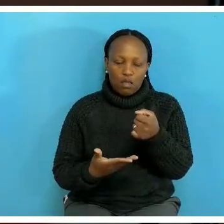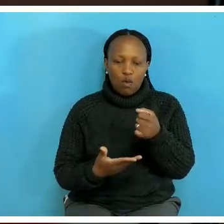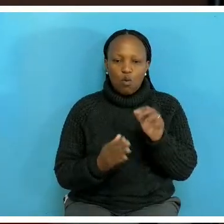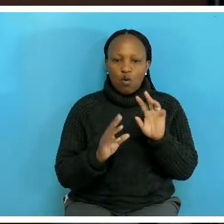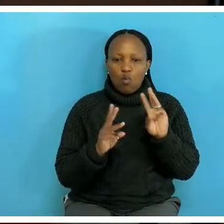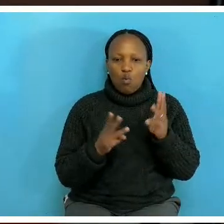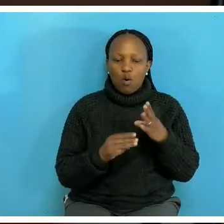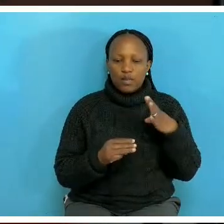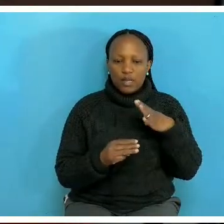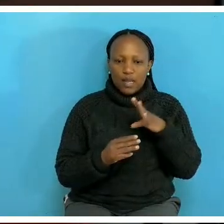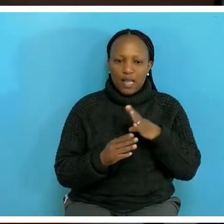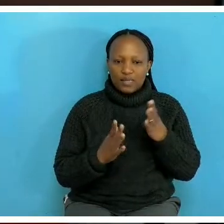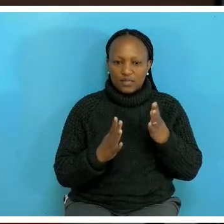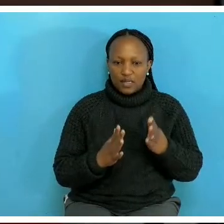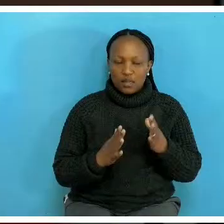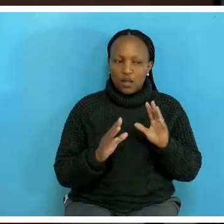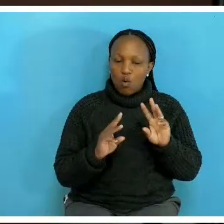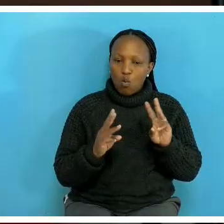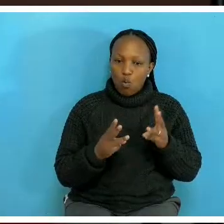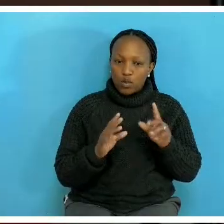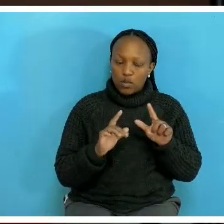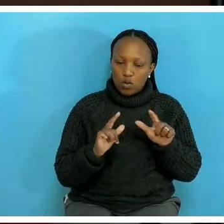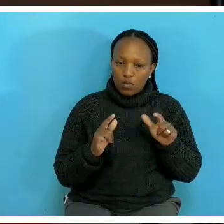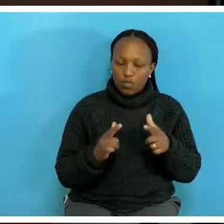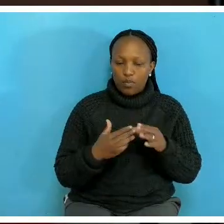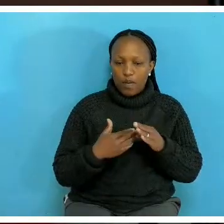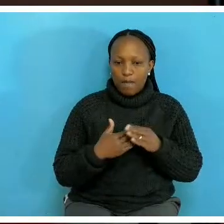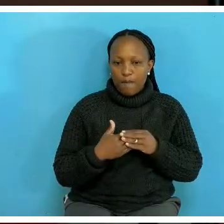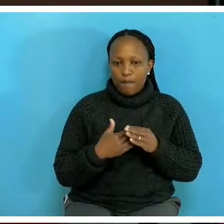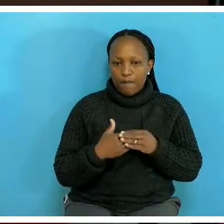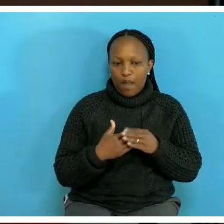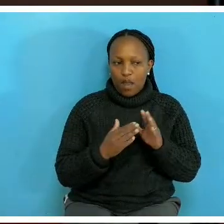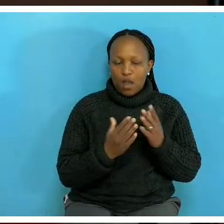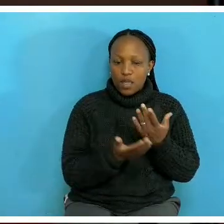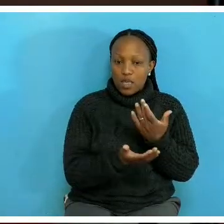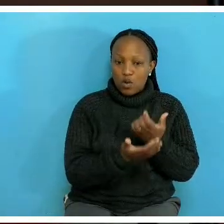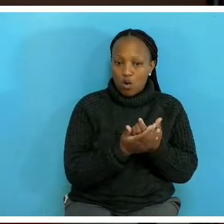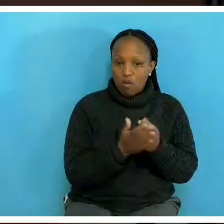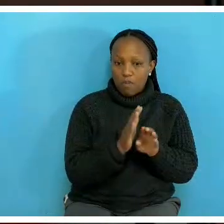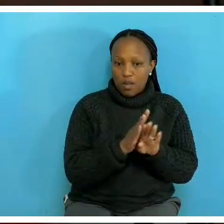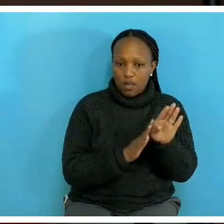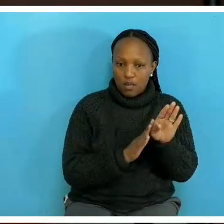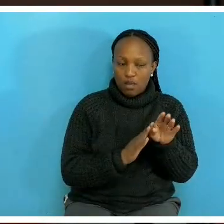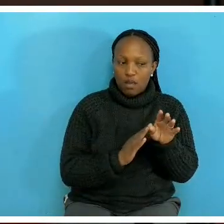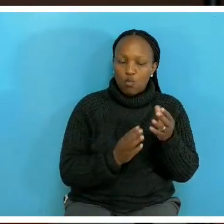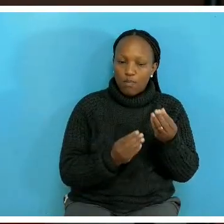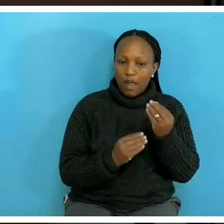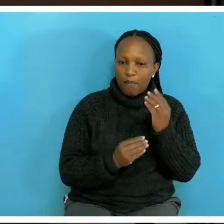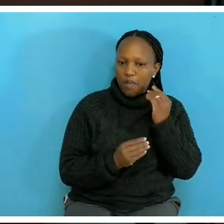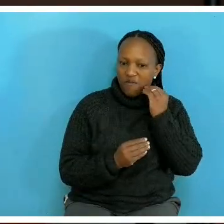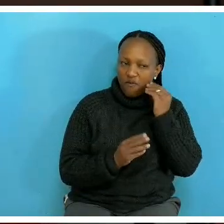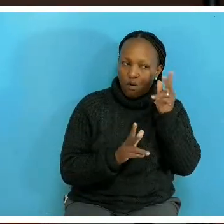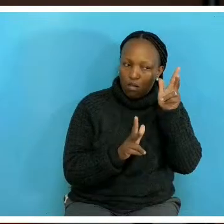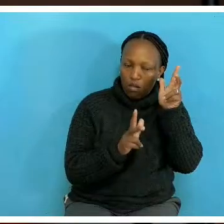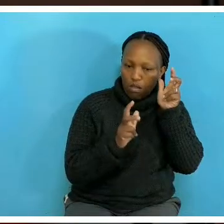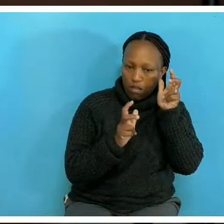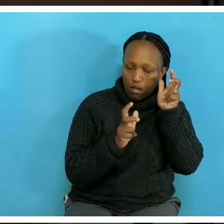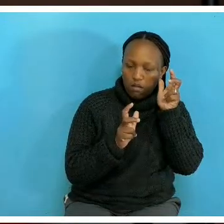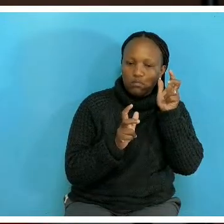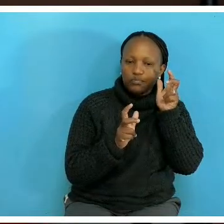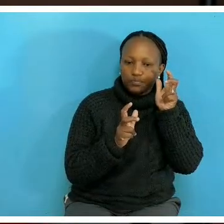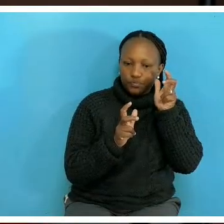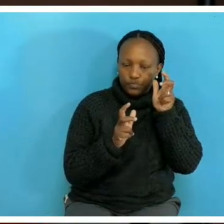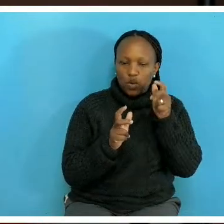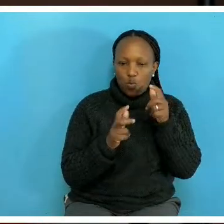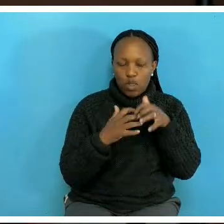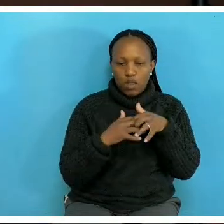councillor, ward committee member of economic development, where we got that information. We